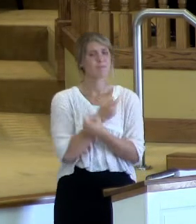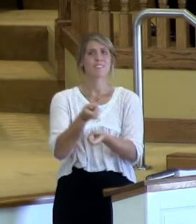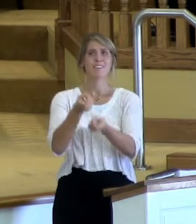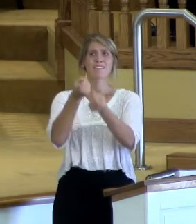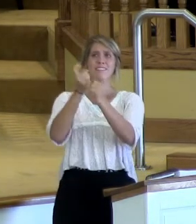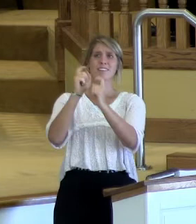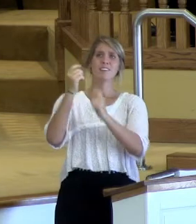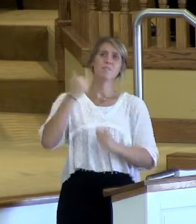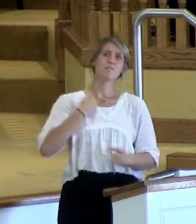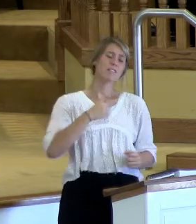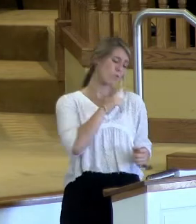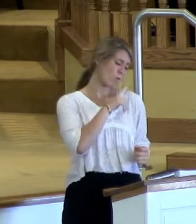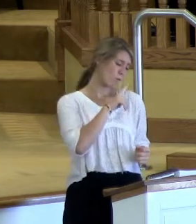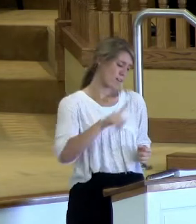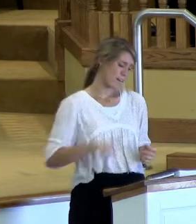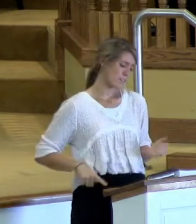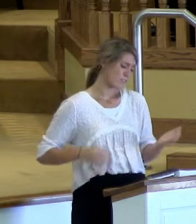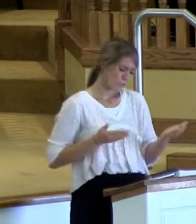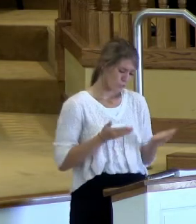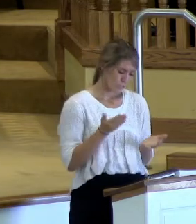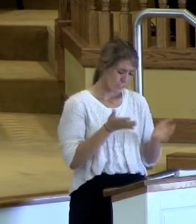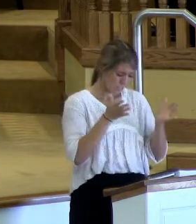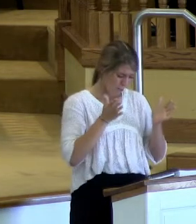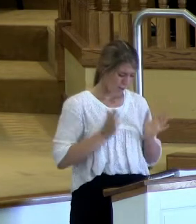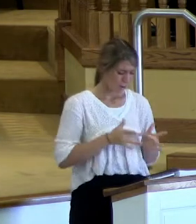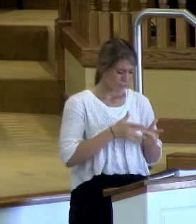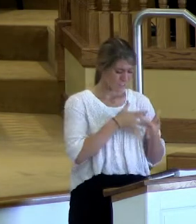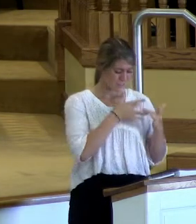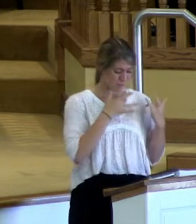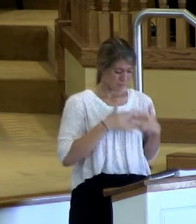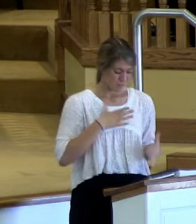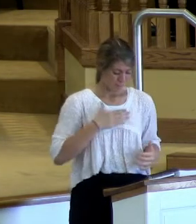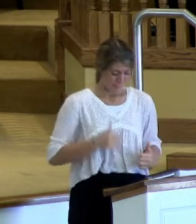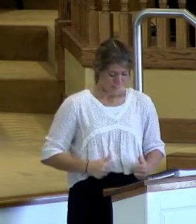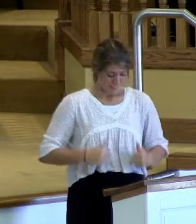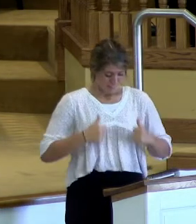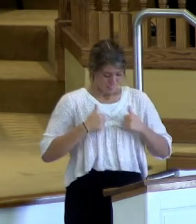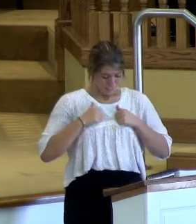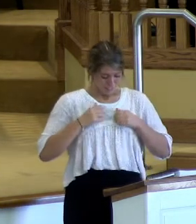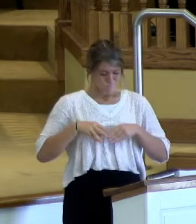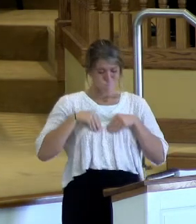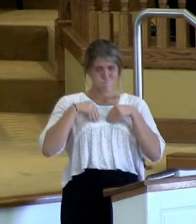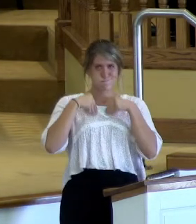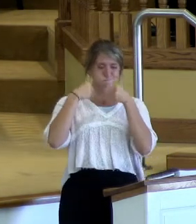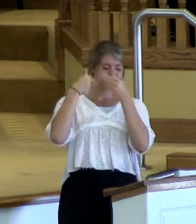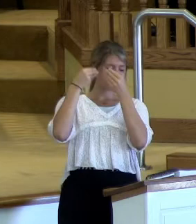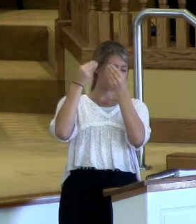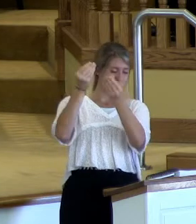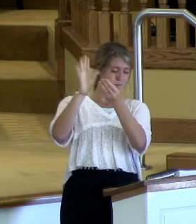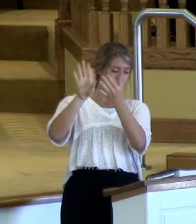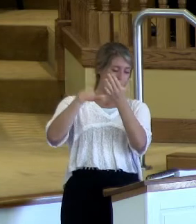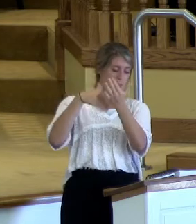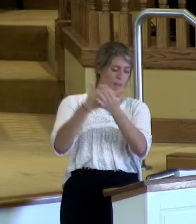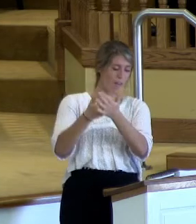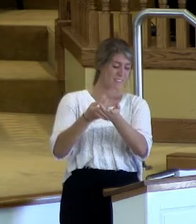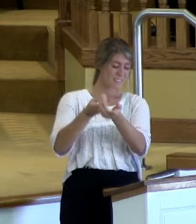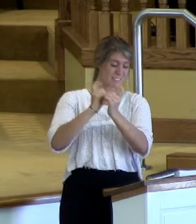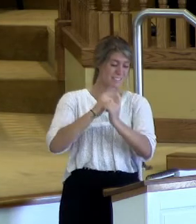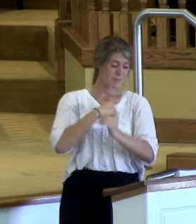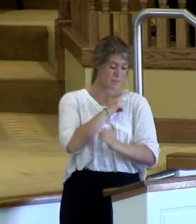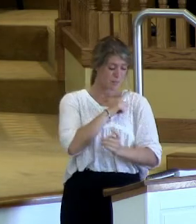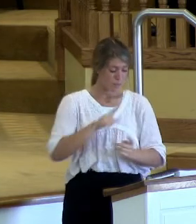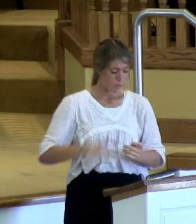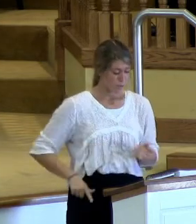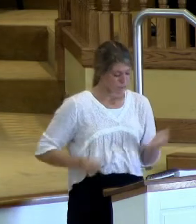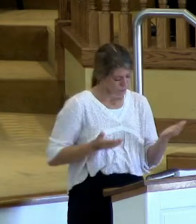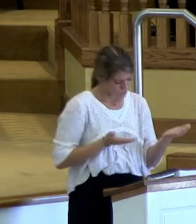say. Give me, Lord, a servant's heart. Here's my life, take every part. Give